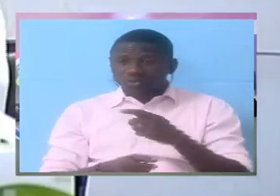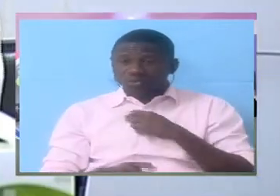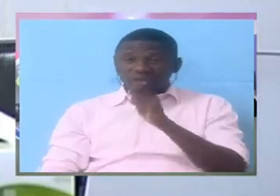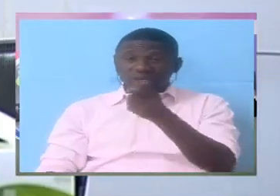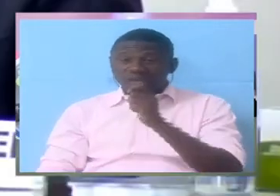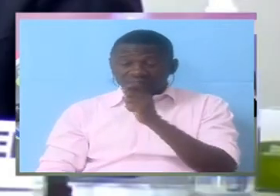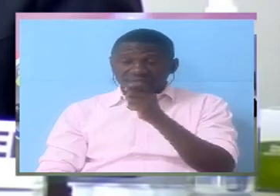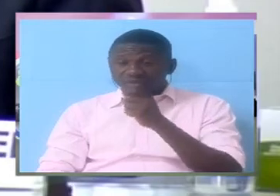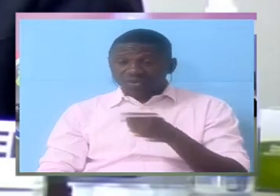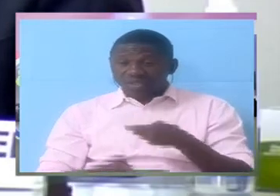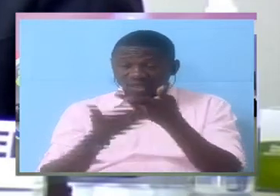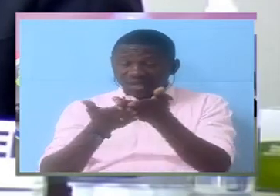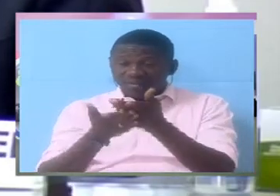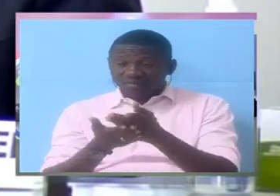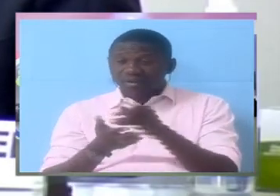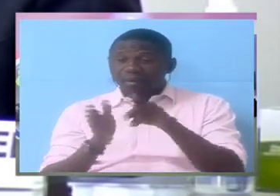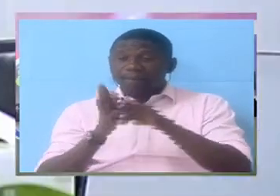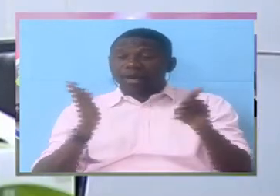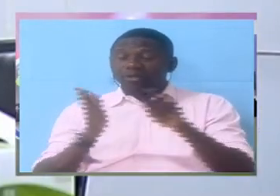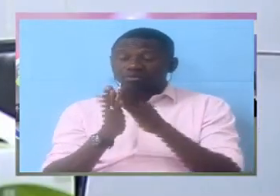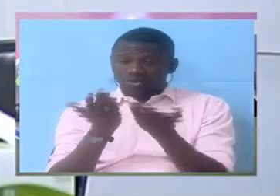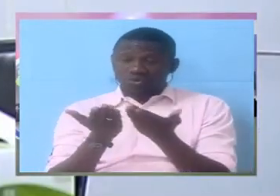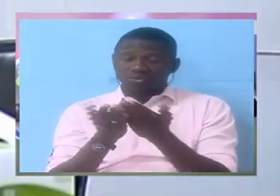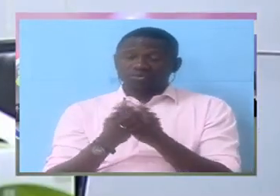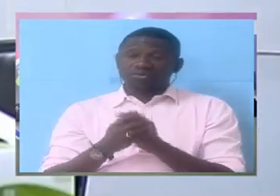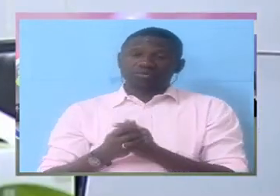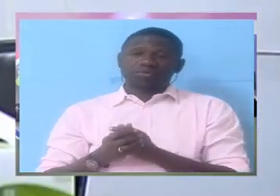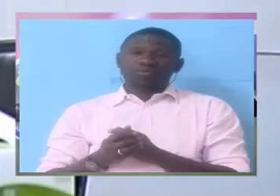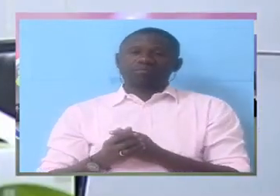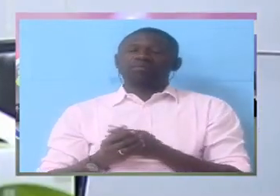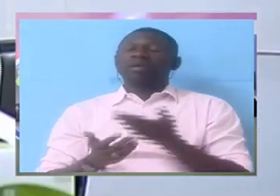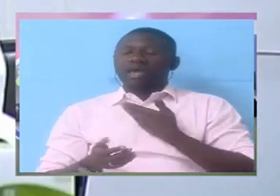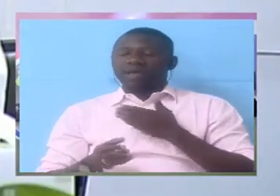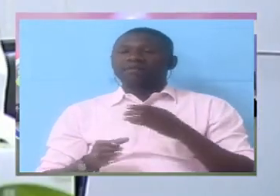I have you think you are doing your job? I have a committee.